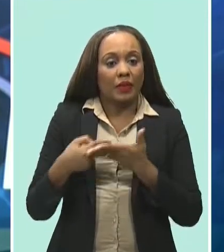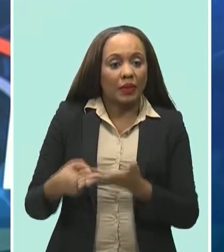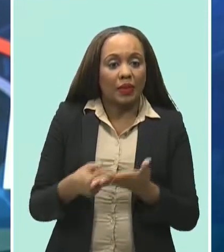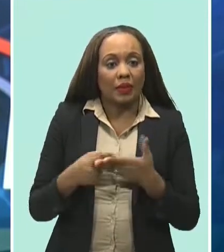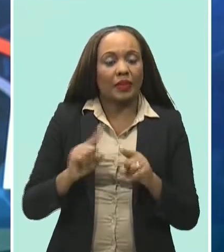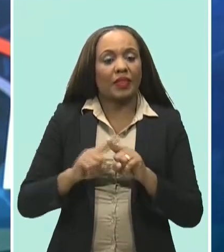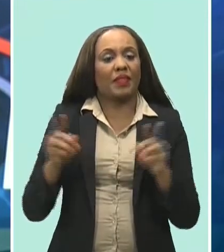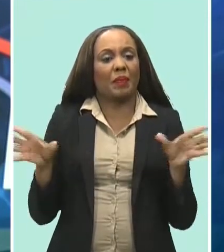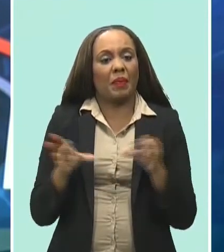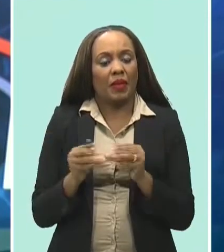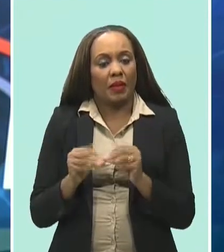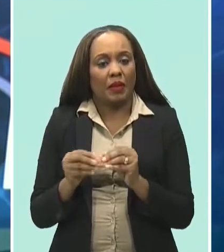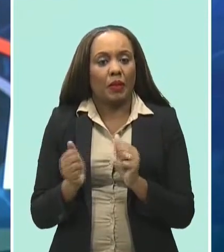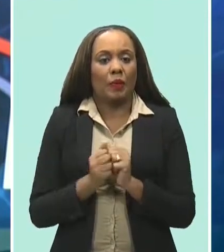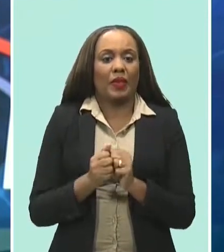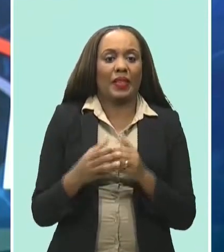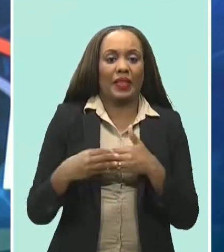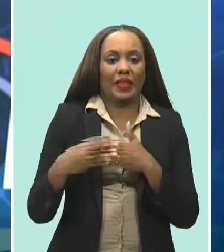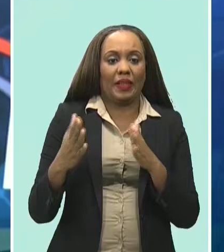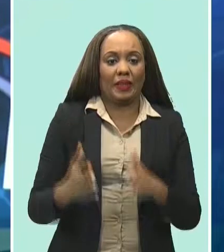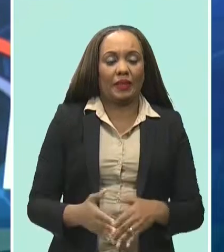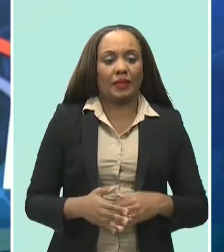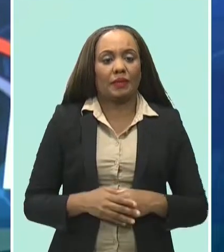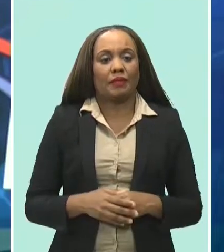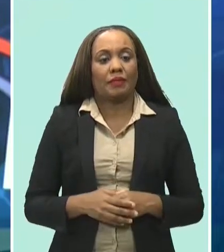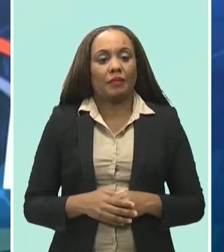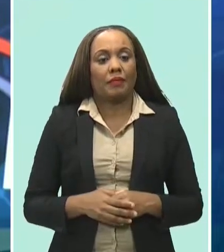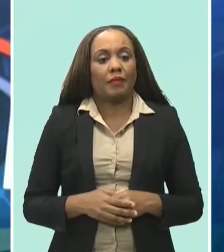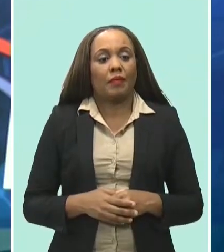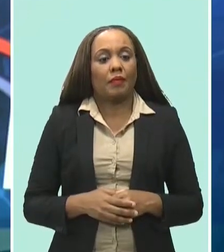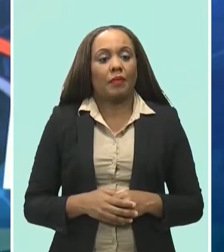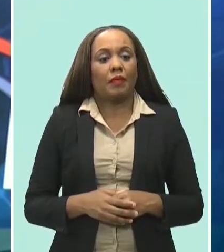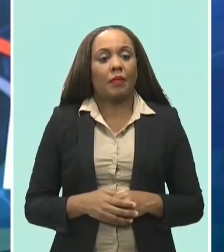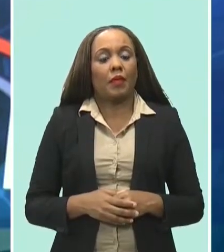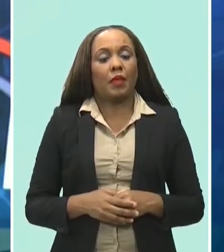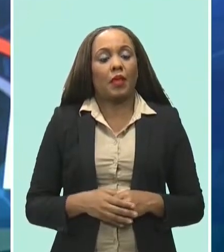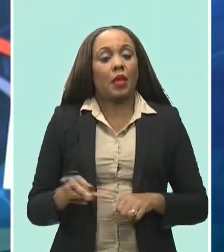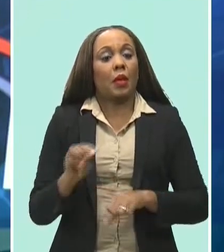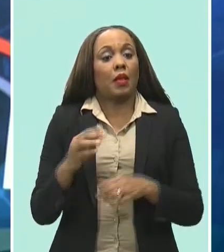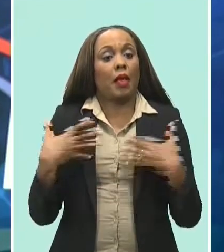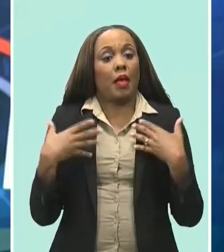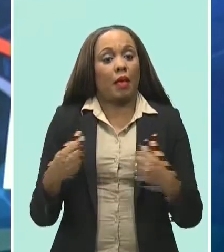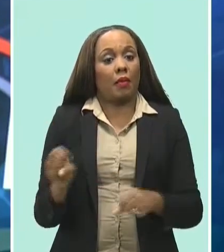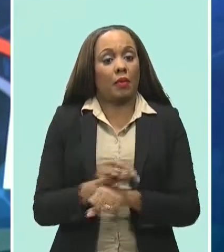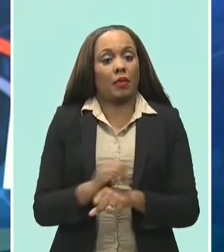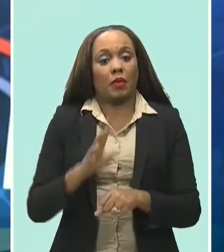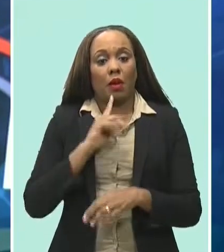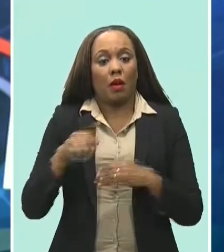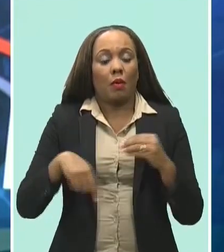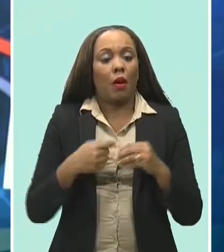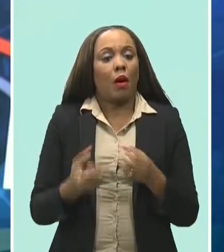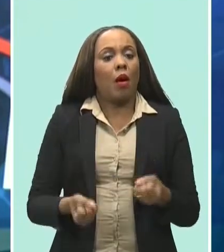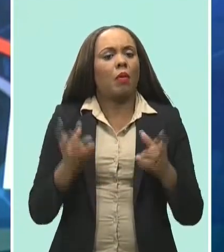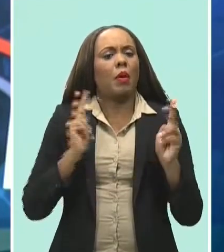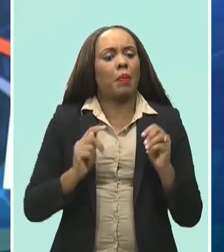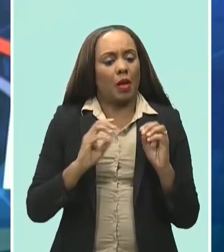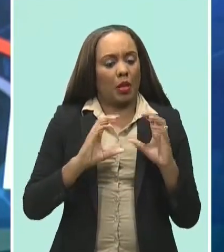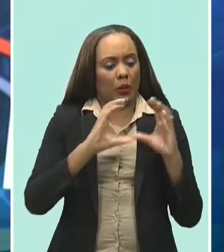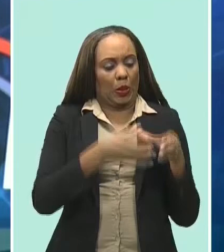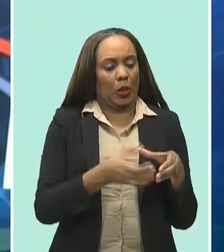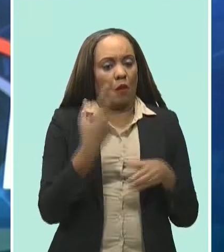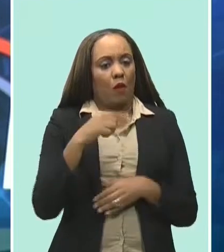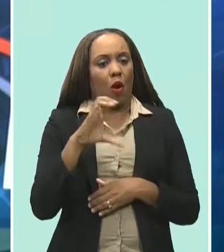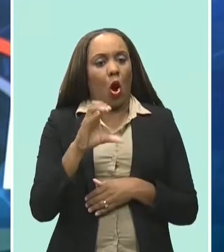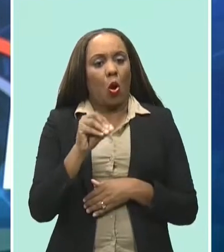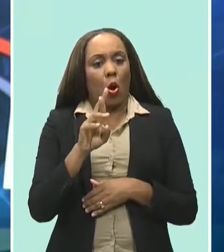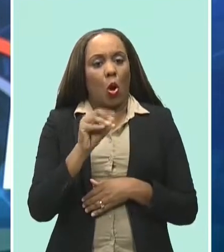meetings with CARICOM leaders. Coming up after the break, the Ministry of Health reveals just how many people are quarantined in